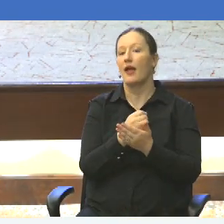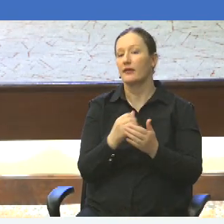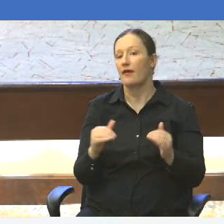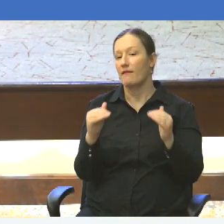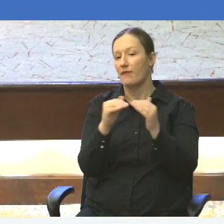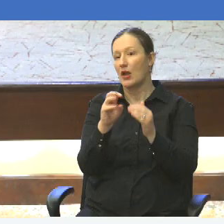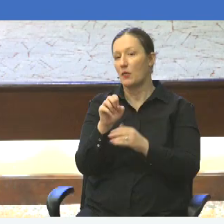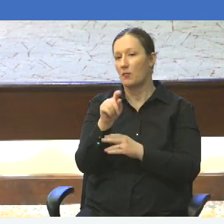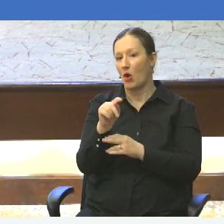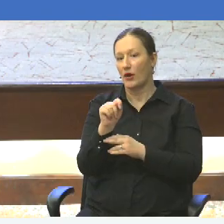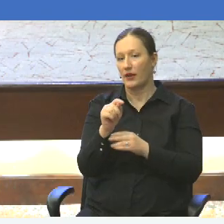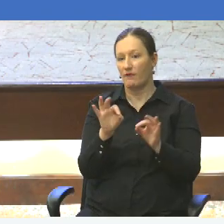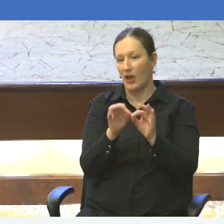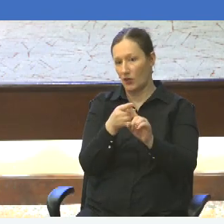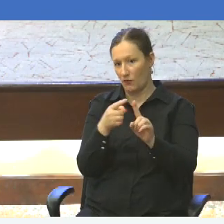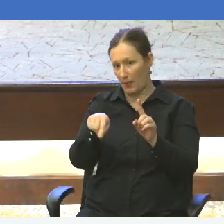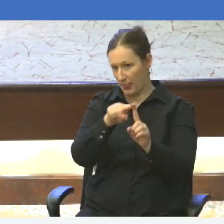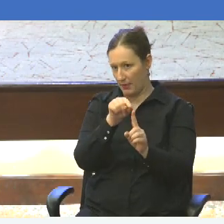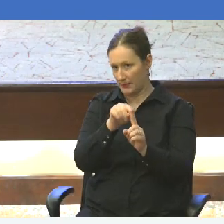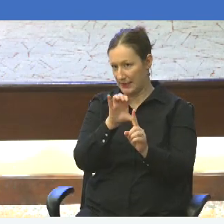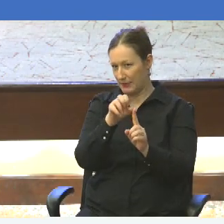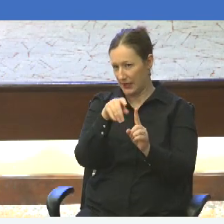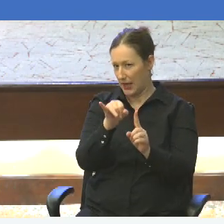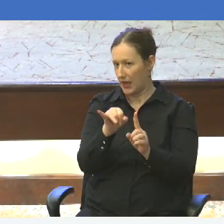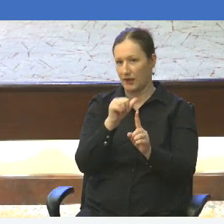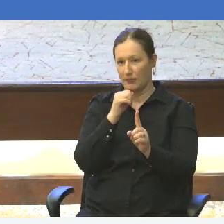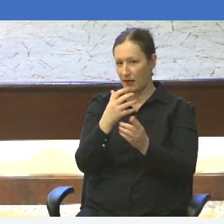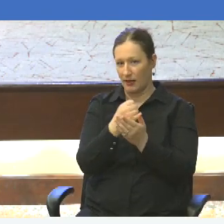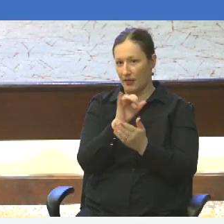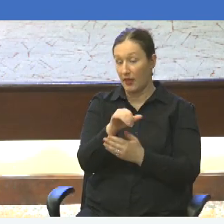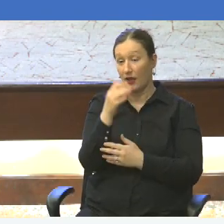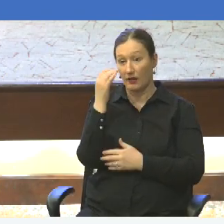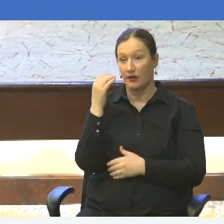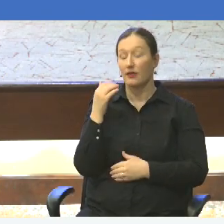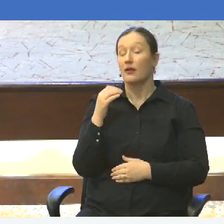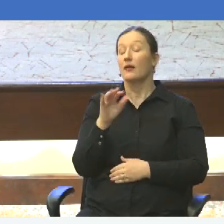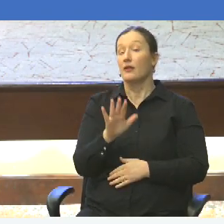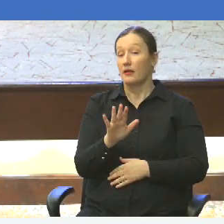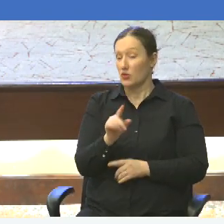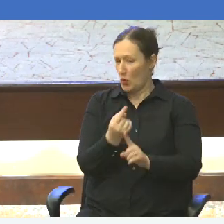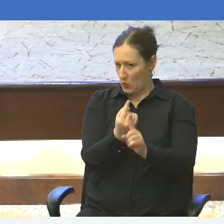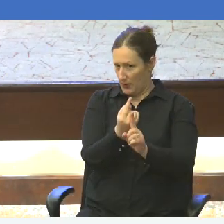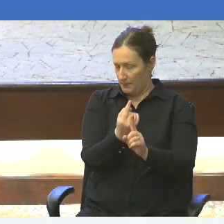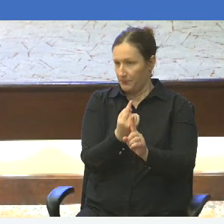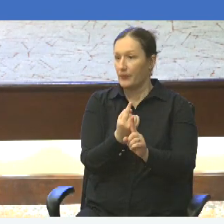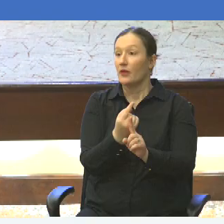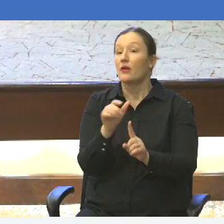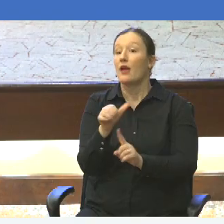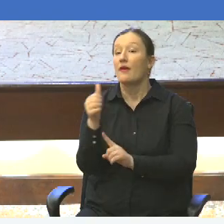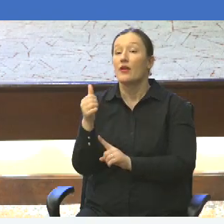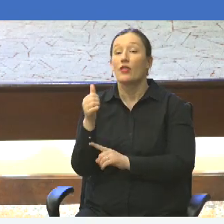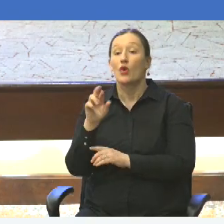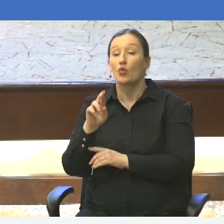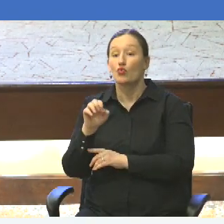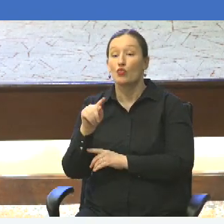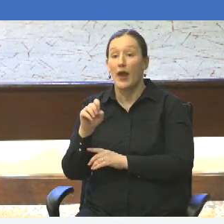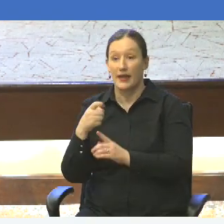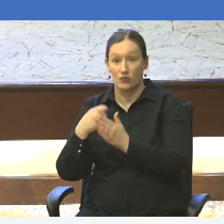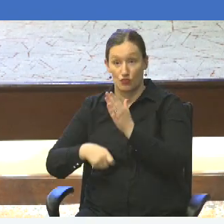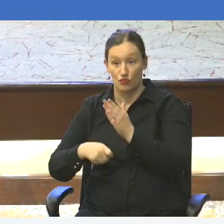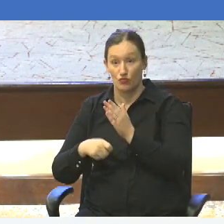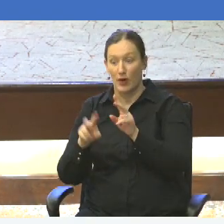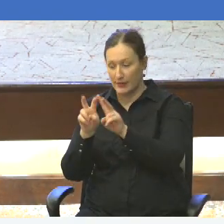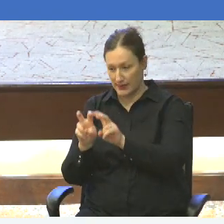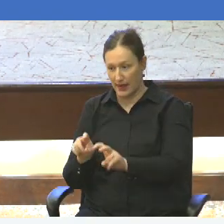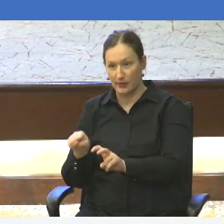collecting very negligible rent from these other nonprofit tenants. Additionally, there was a recent rates analysis as a result of the current hangar project